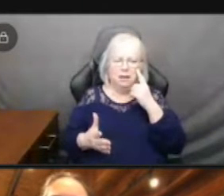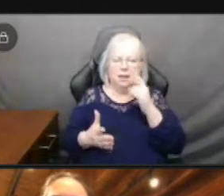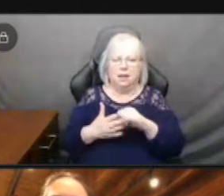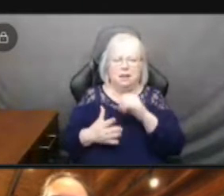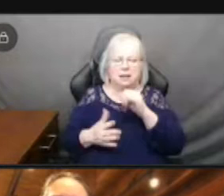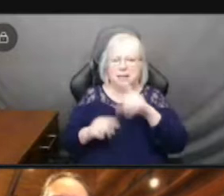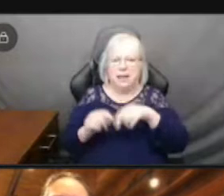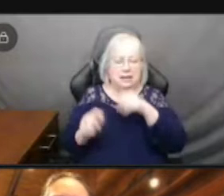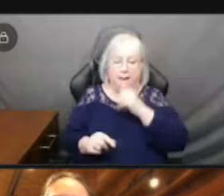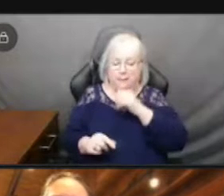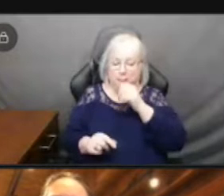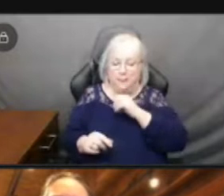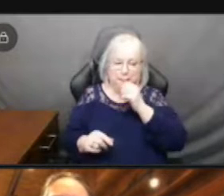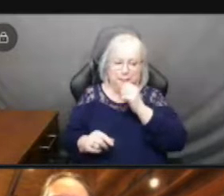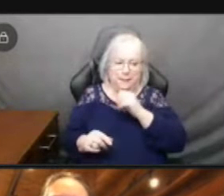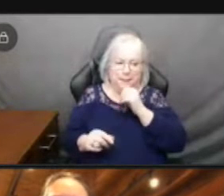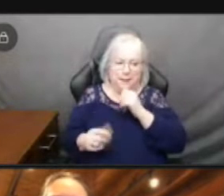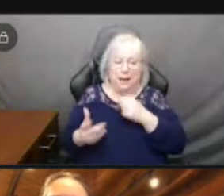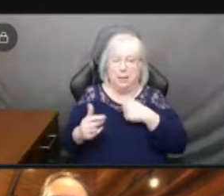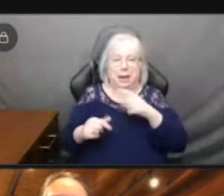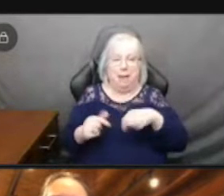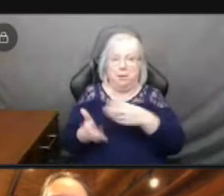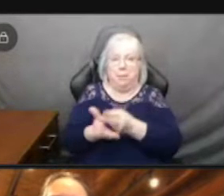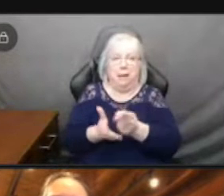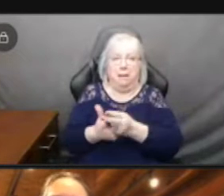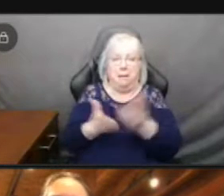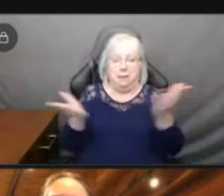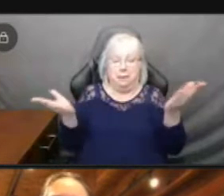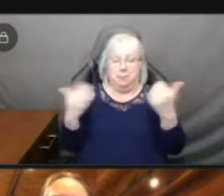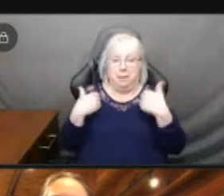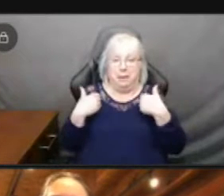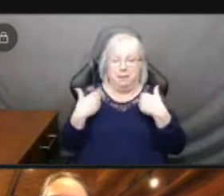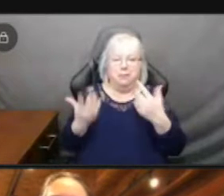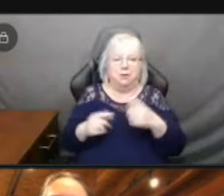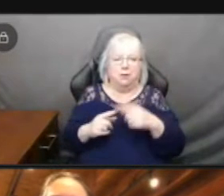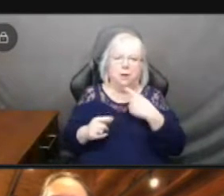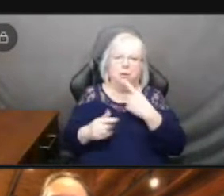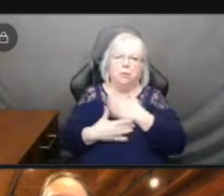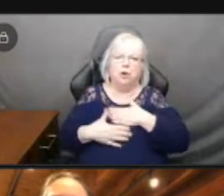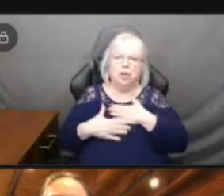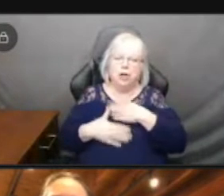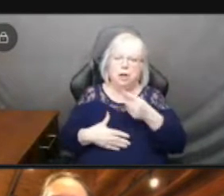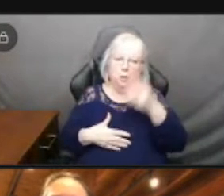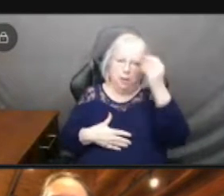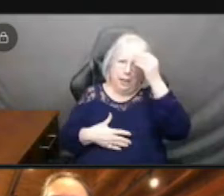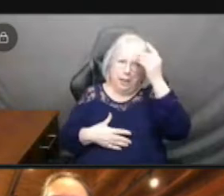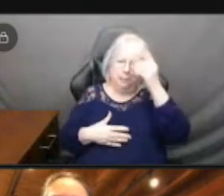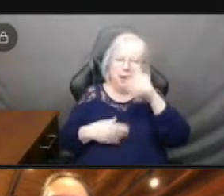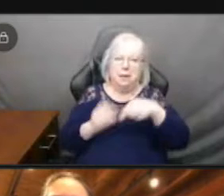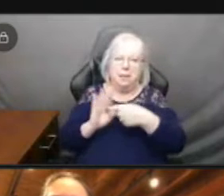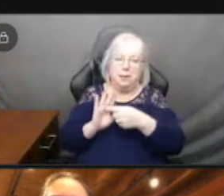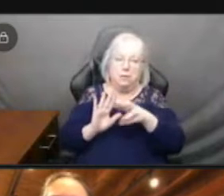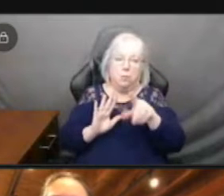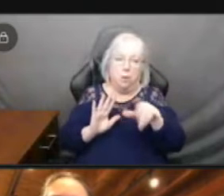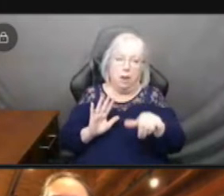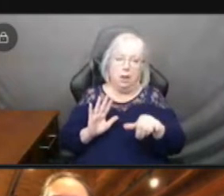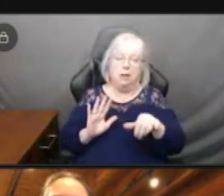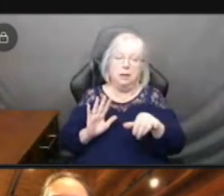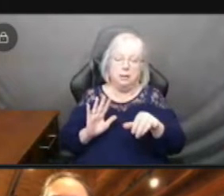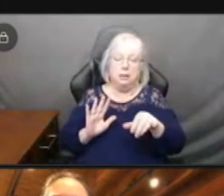intolerable. I mean, that's what I thought. I mean, I gotta be honest. So I would appreciate y'all thinking of it this way.